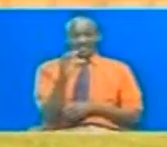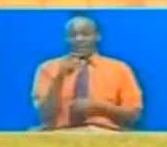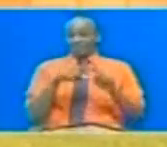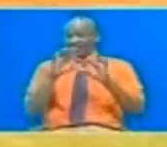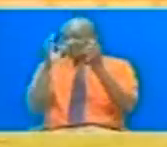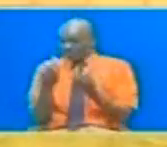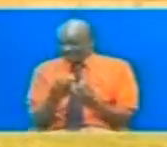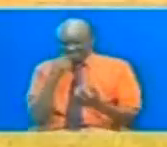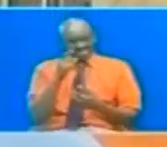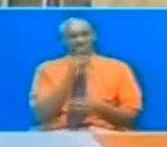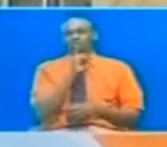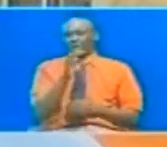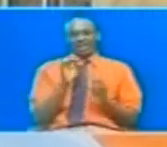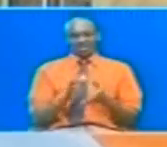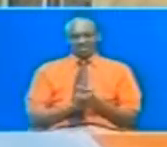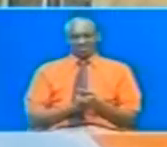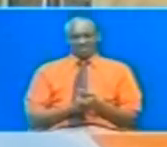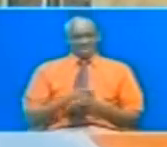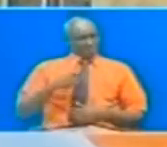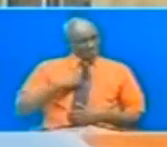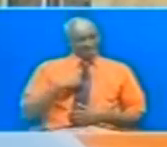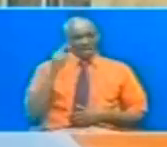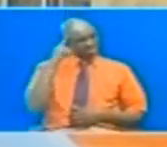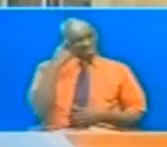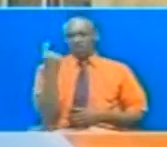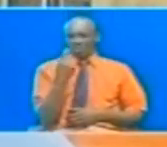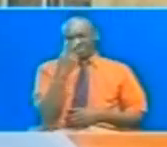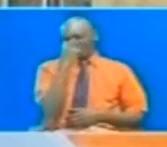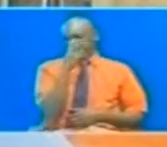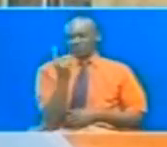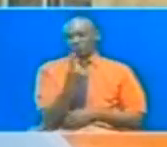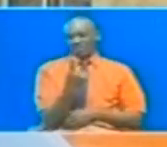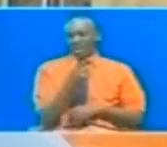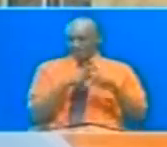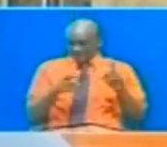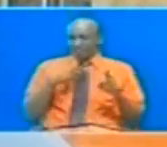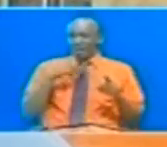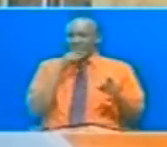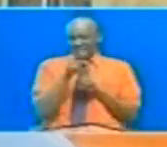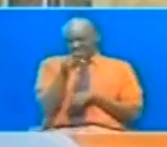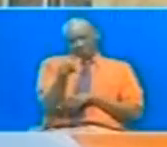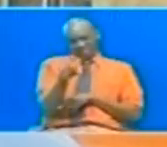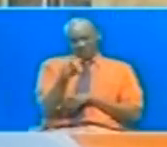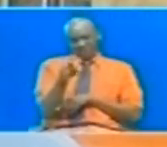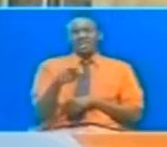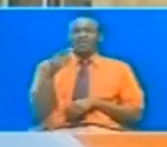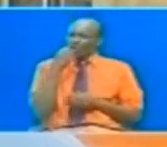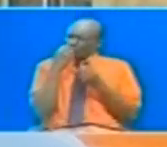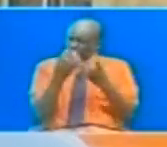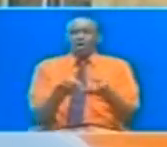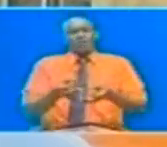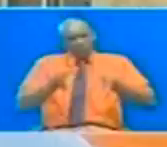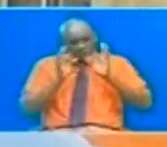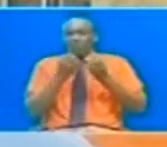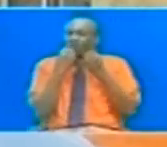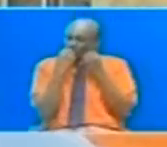still not so sure. It was still mere suspicion, but Meshach had not formally informed us that he was